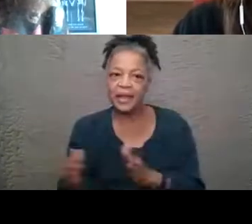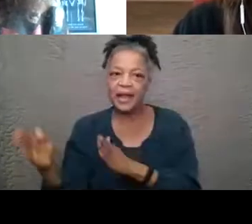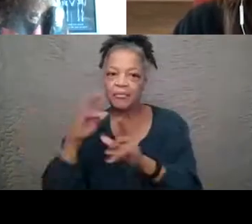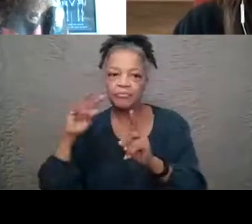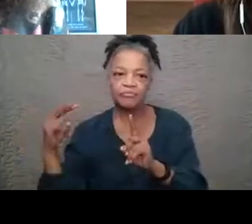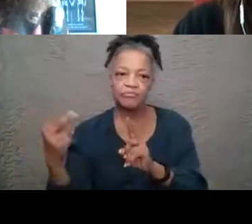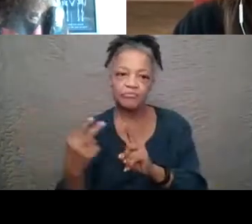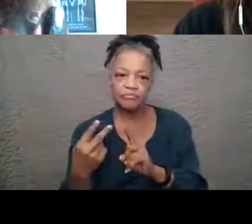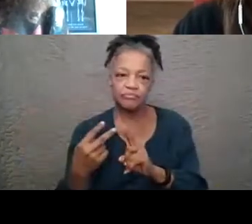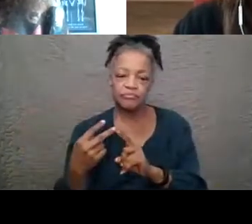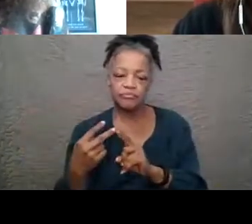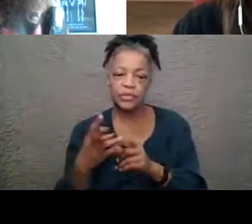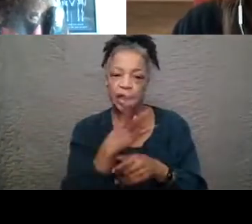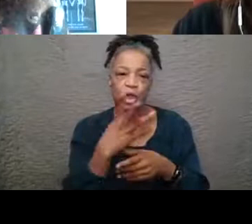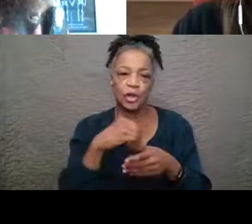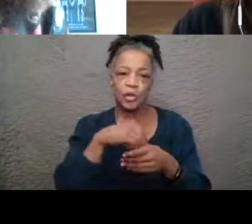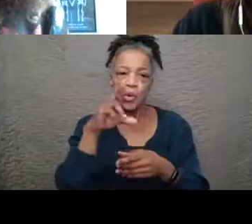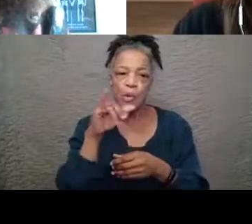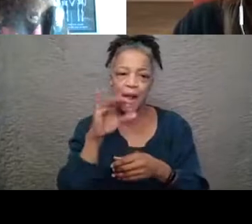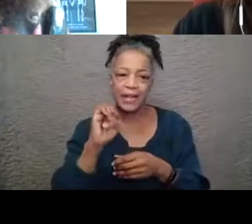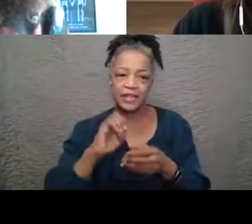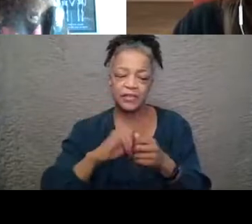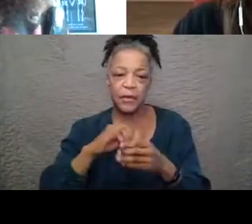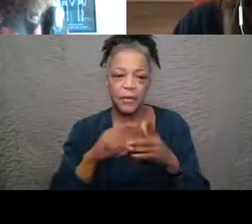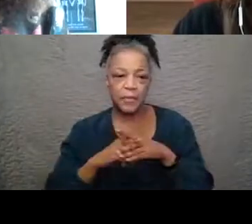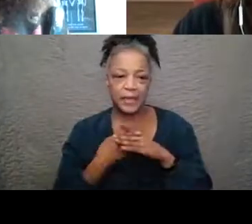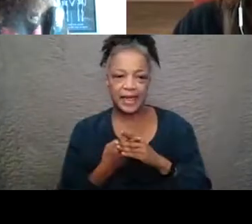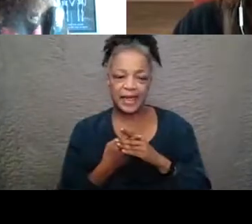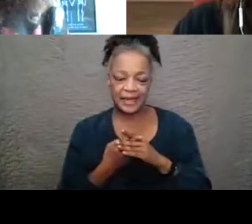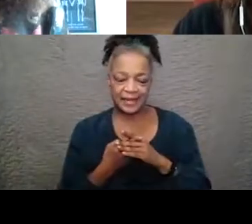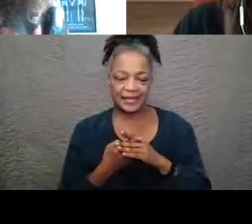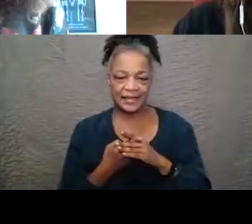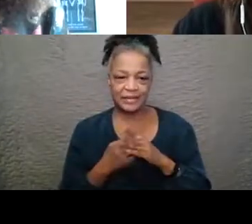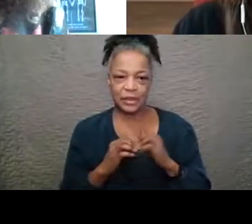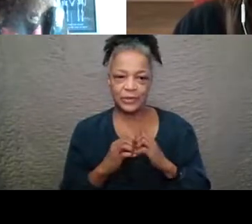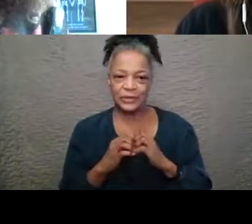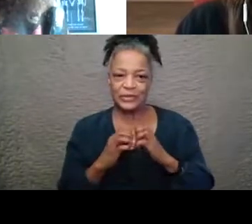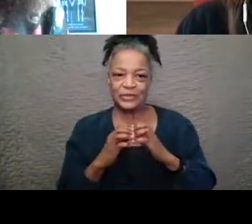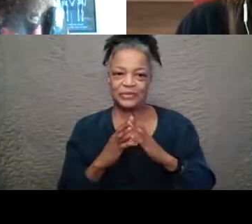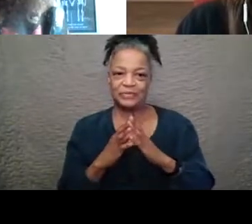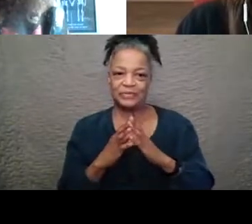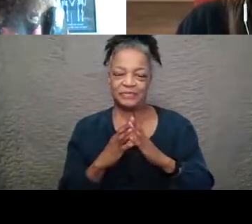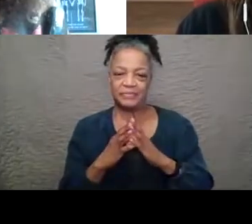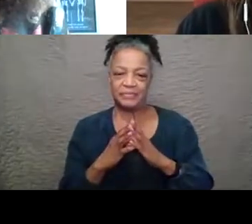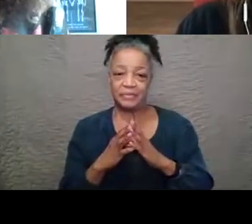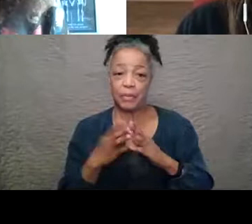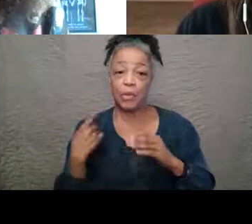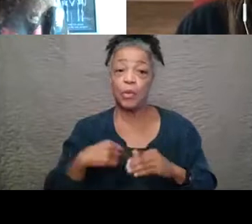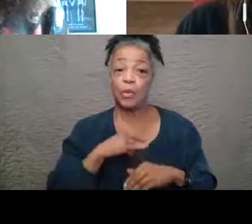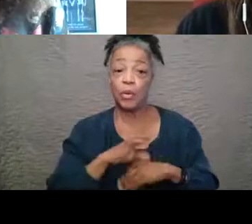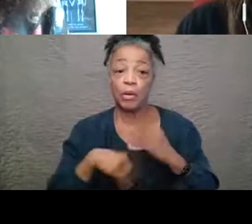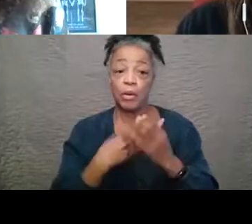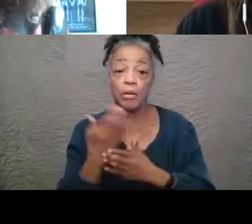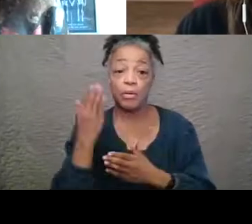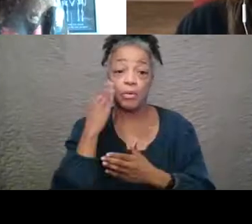in mind from the ground up. Which, you know, traditionally, I mean, as we all know, a lot